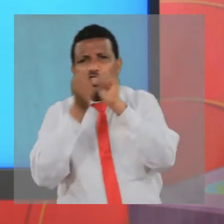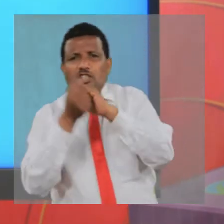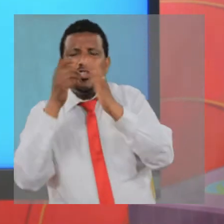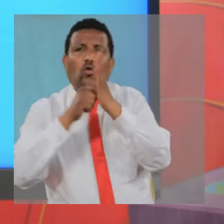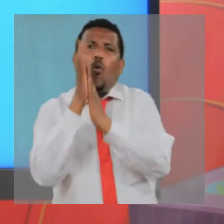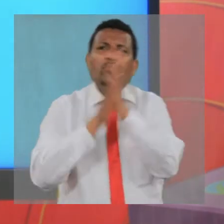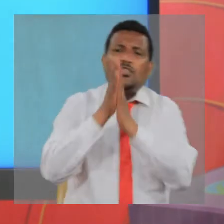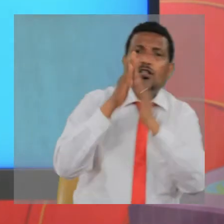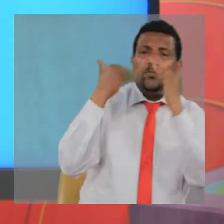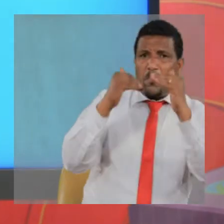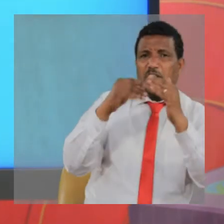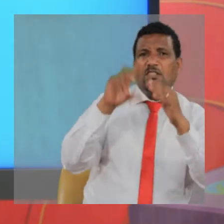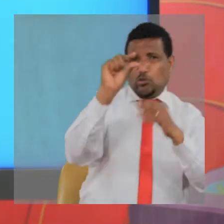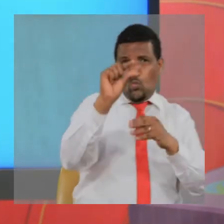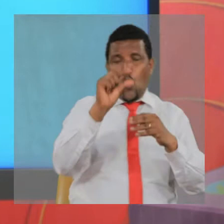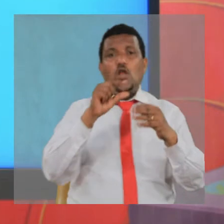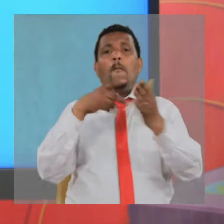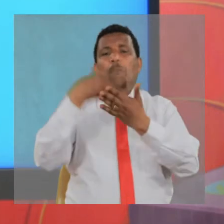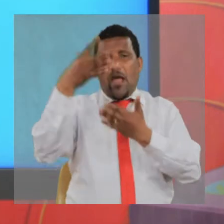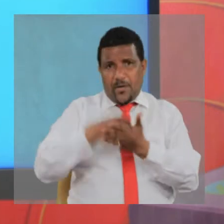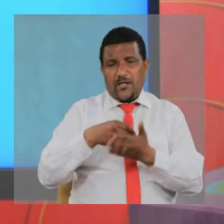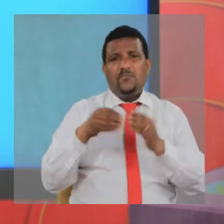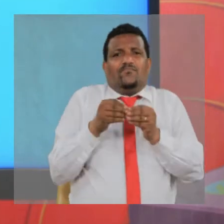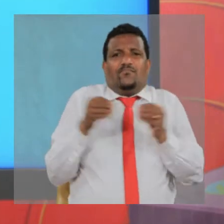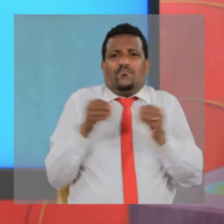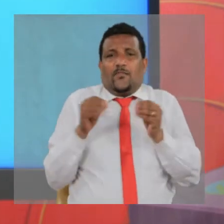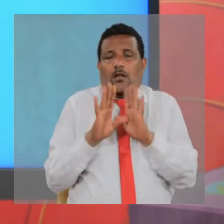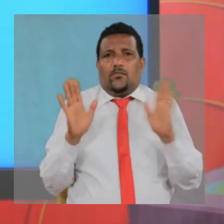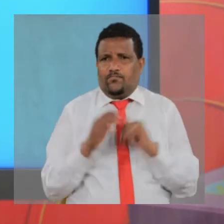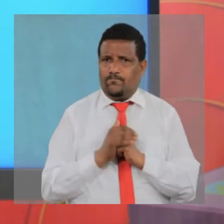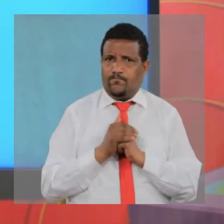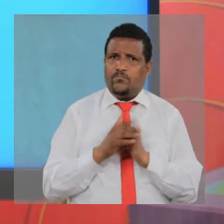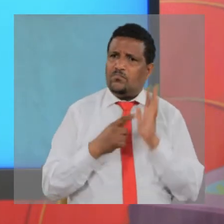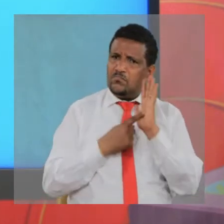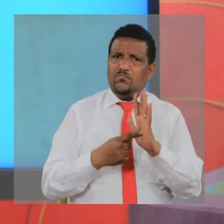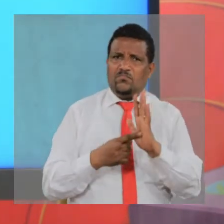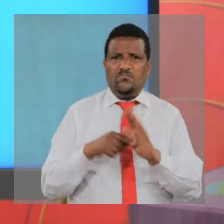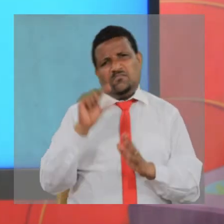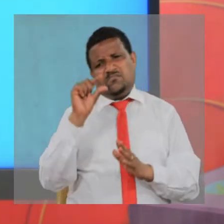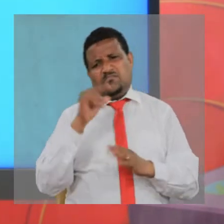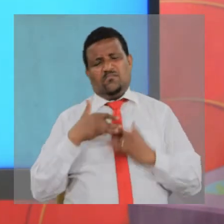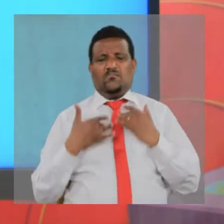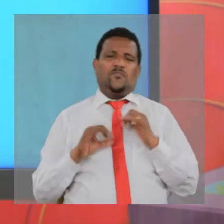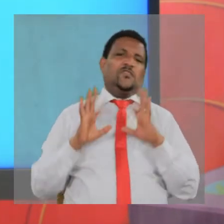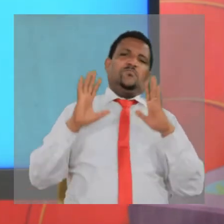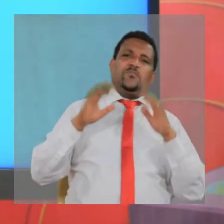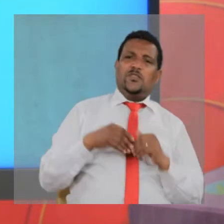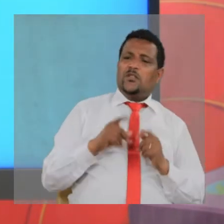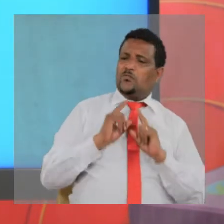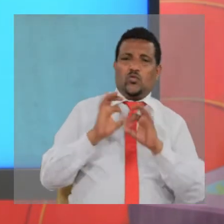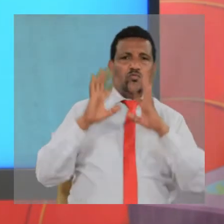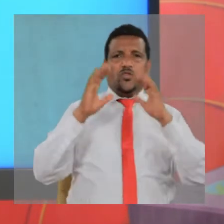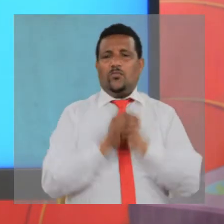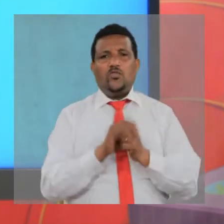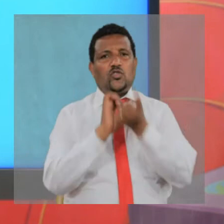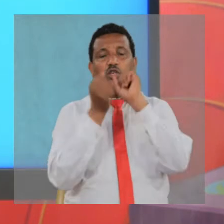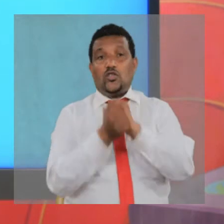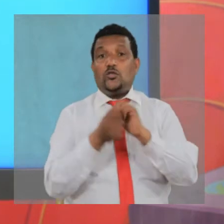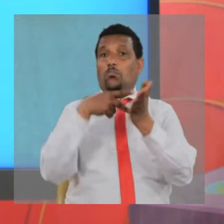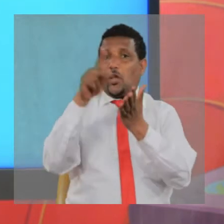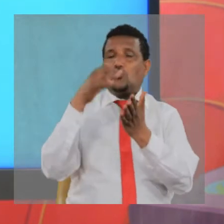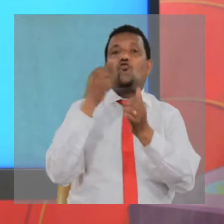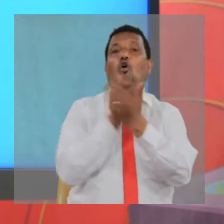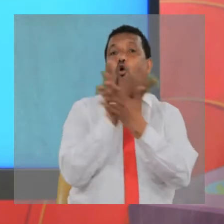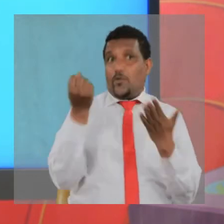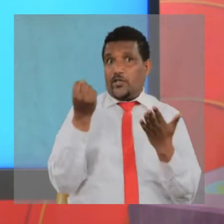too small, then the buyer is said to be inelastic, indicating that he is less sensitive, less responsive to changes in price of a